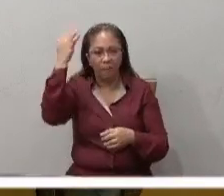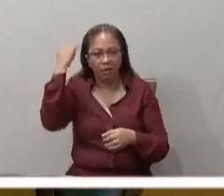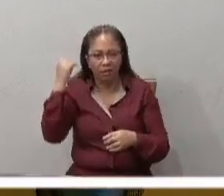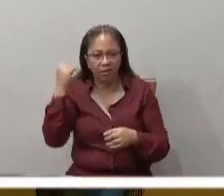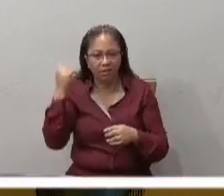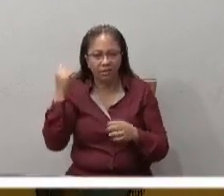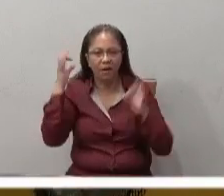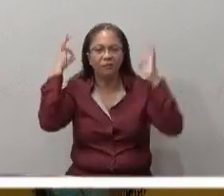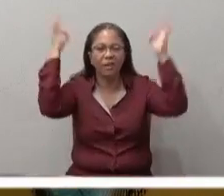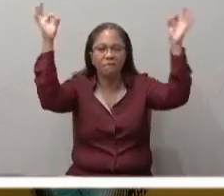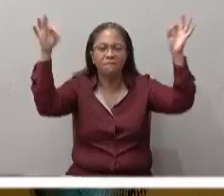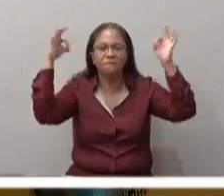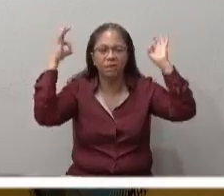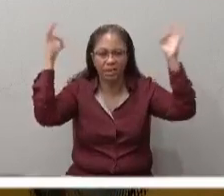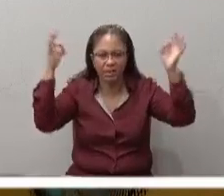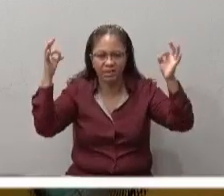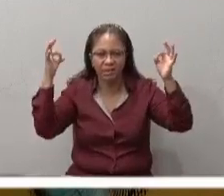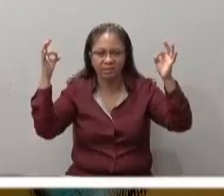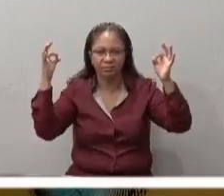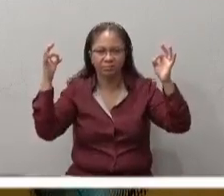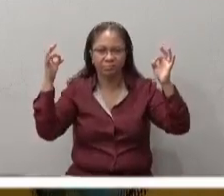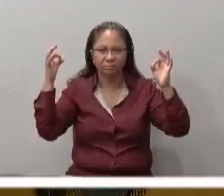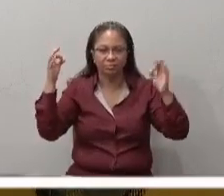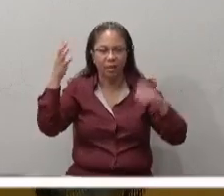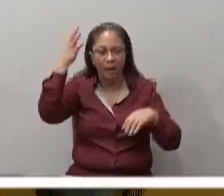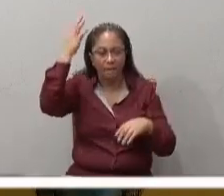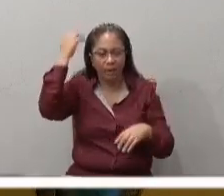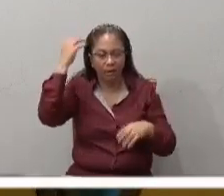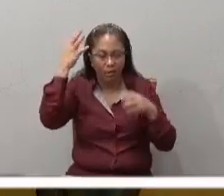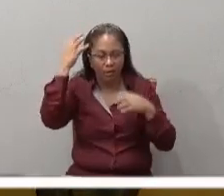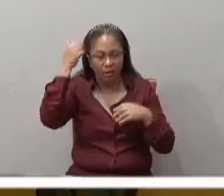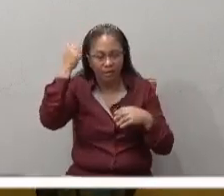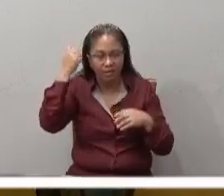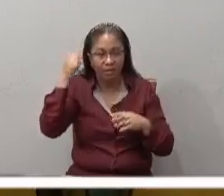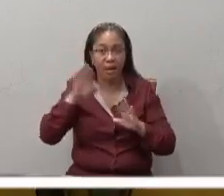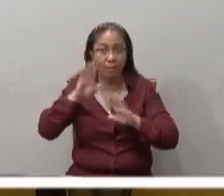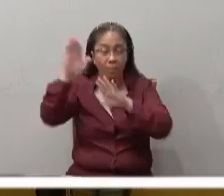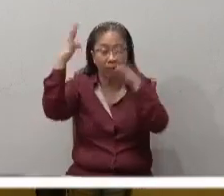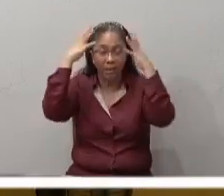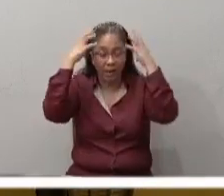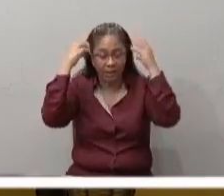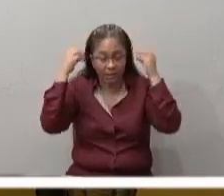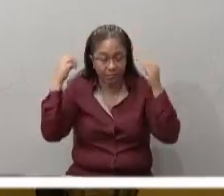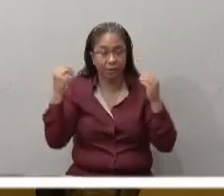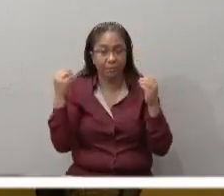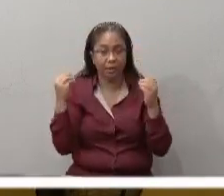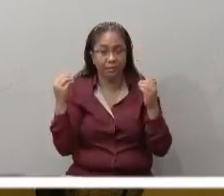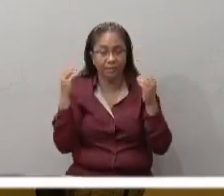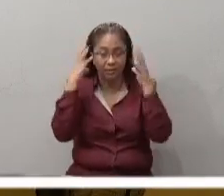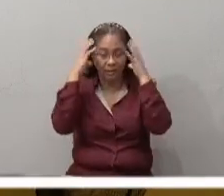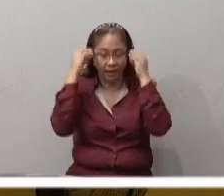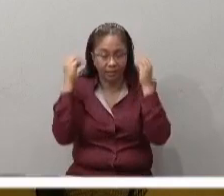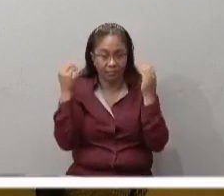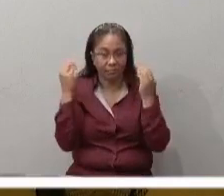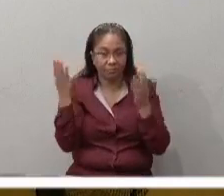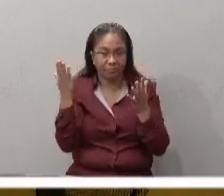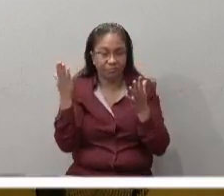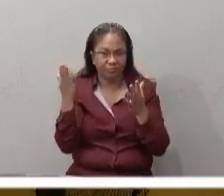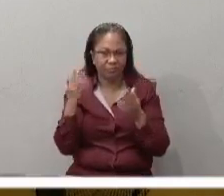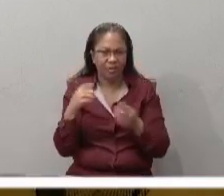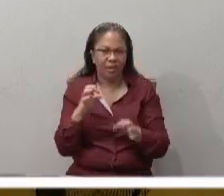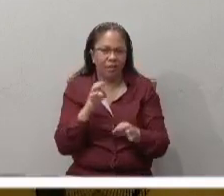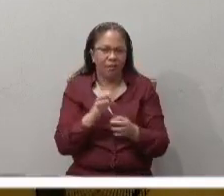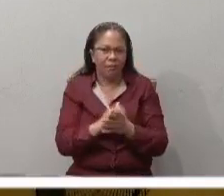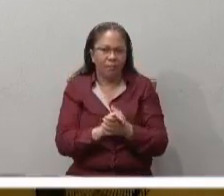because of this feast, because of this mountain experience that we have. And to understand what is happening in the